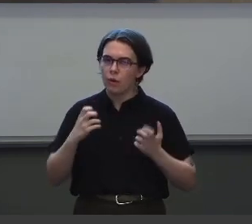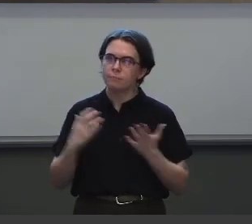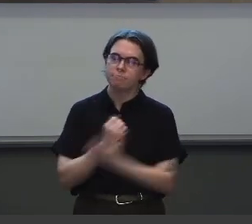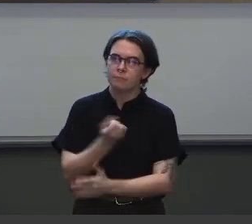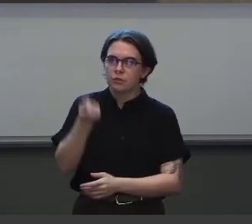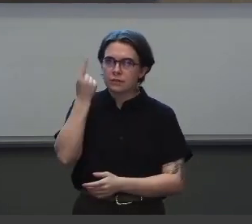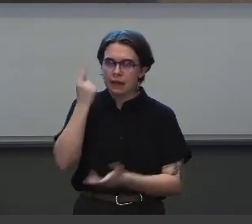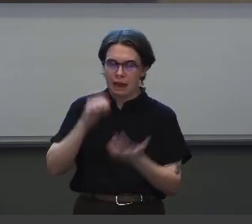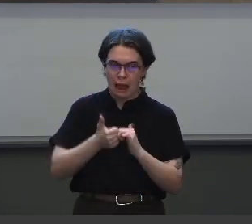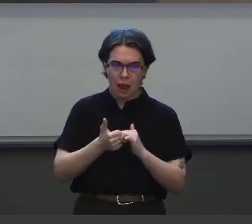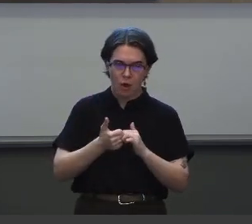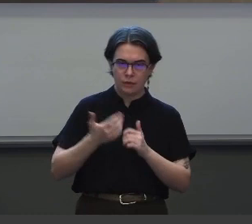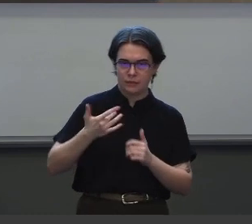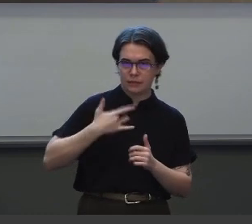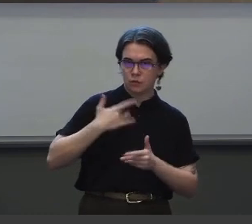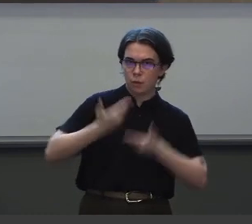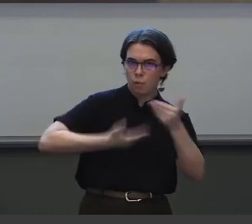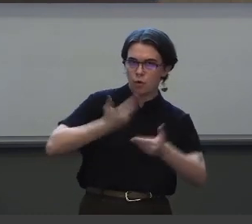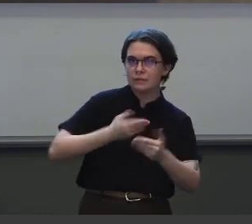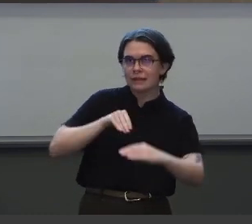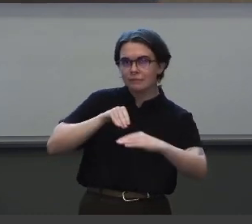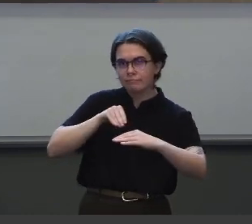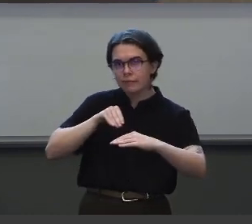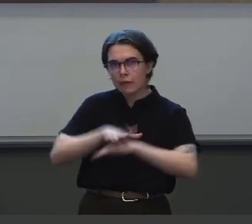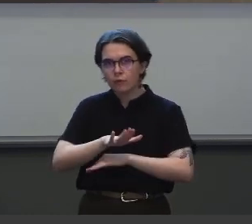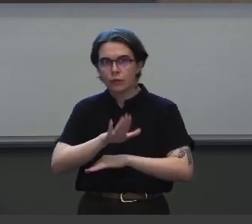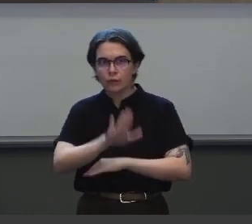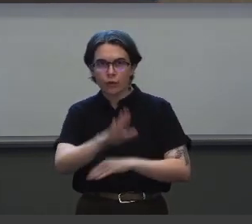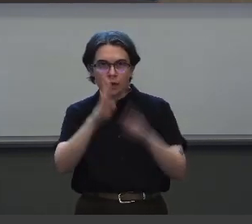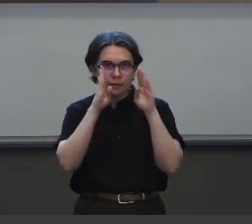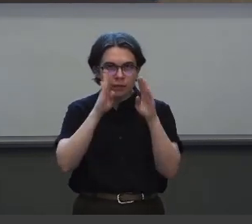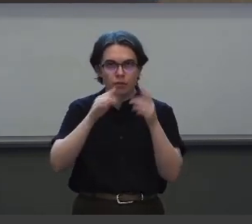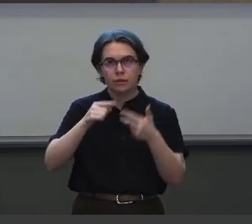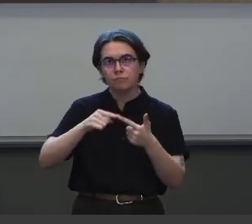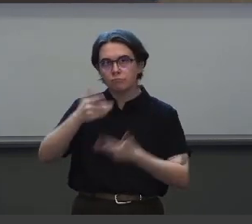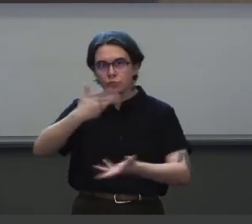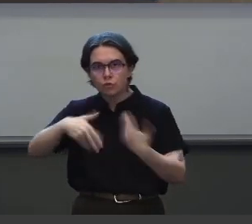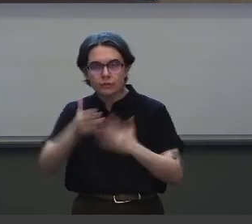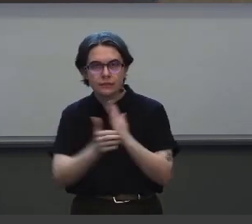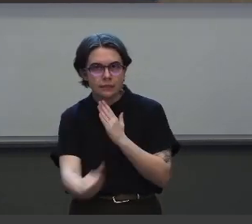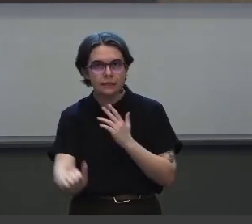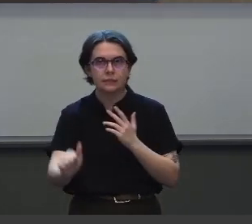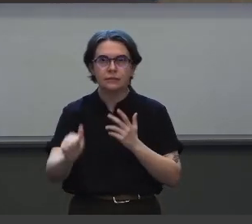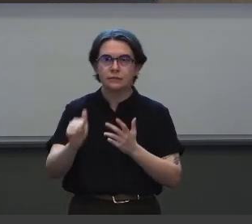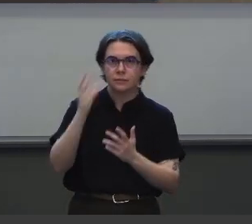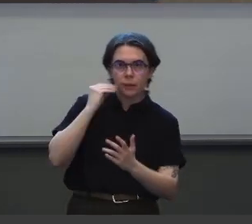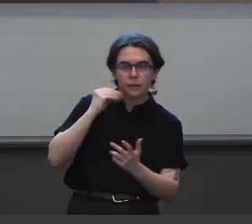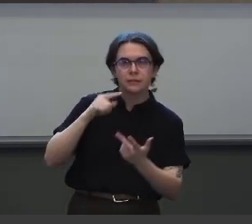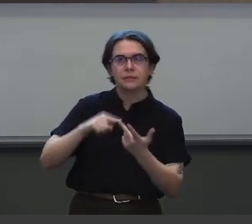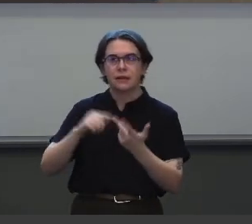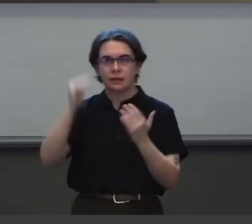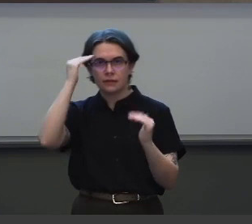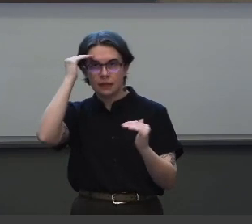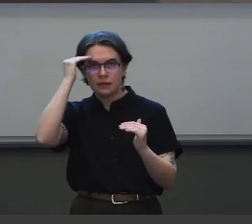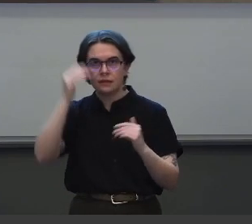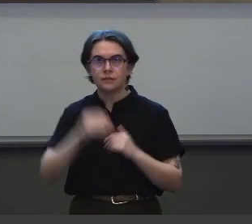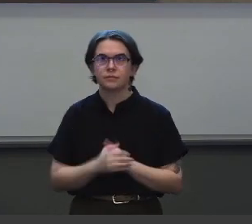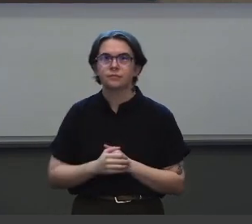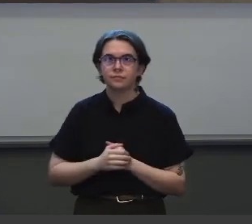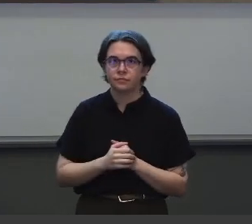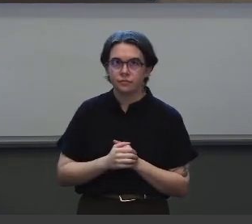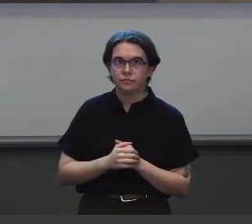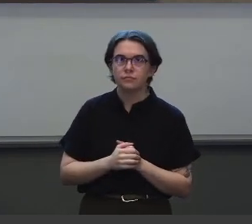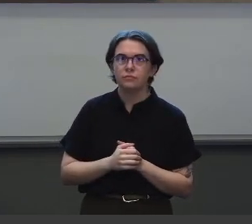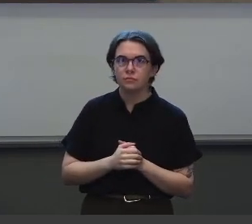anxiety. Importantly, given autistic people show both differences in sensory processing as well as differences in